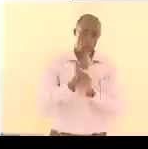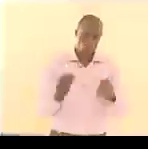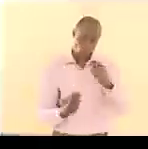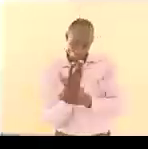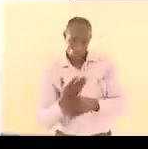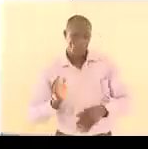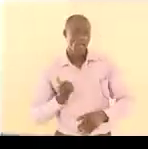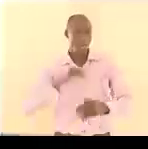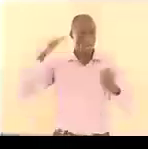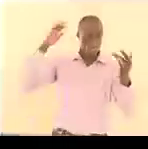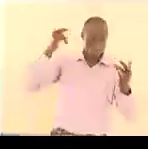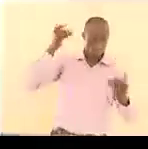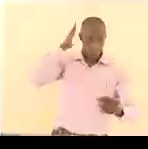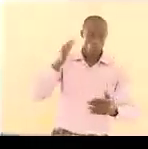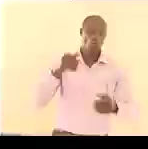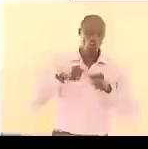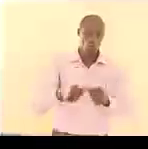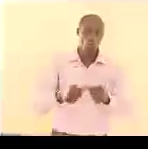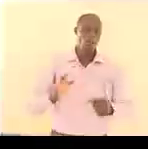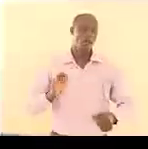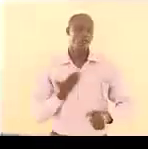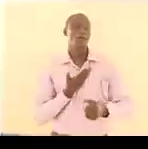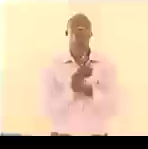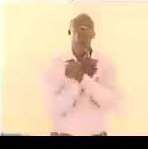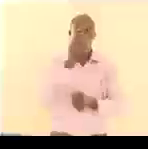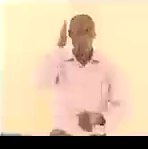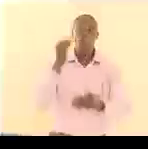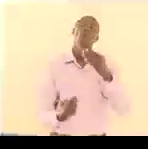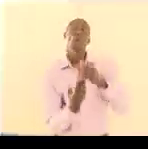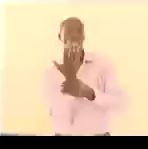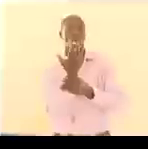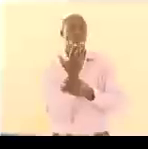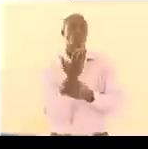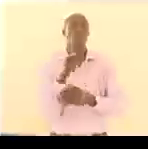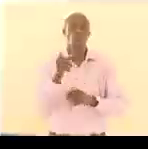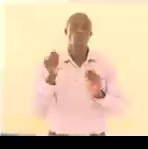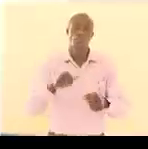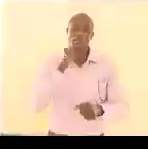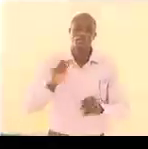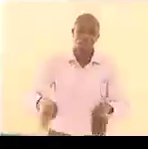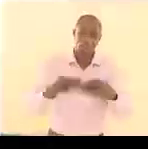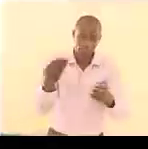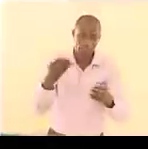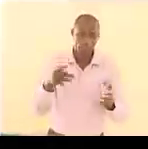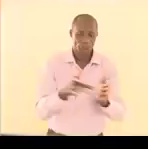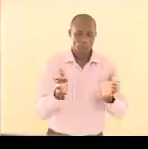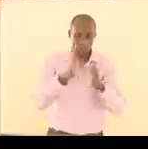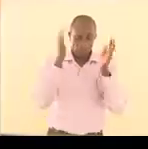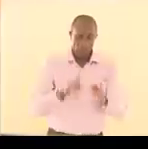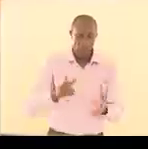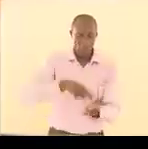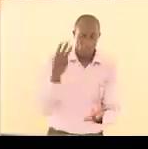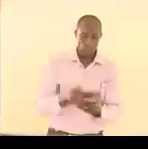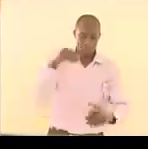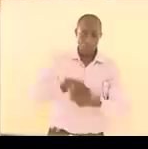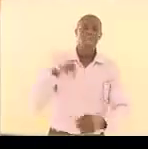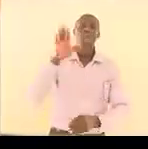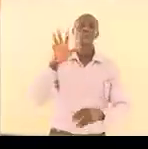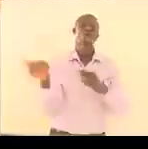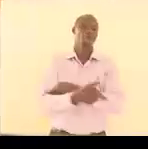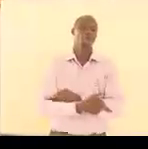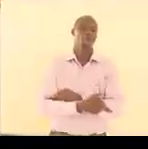where our hope will be sustained, where our love will grow. You can't give Christian witness in your room.